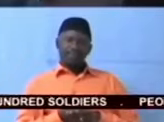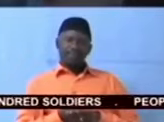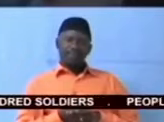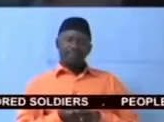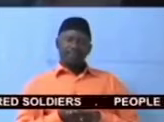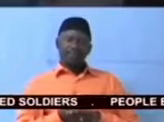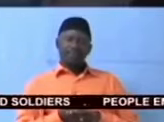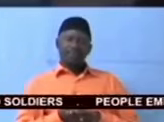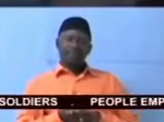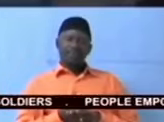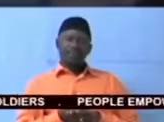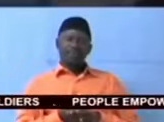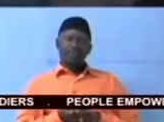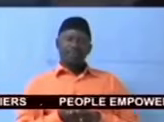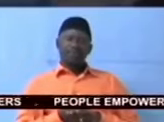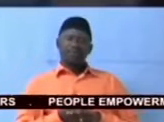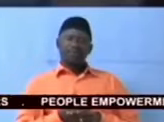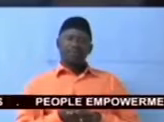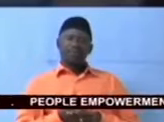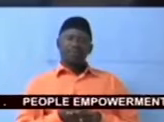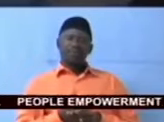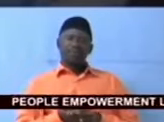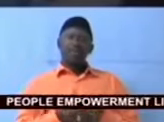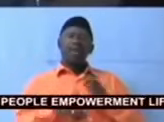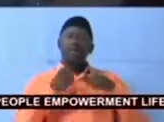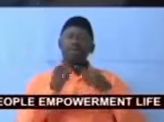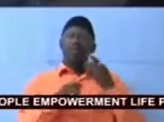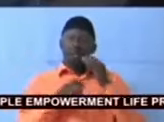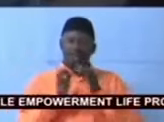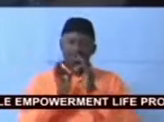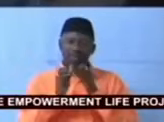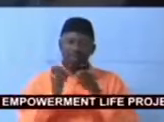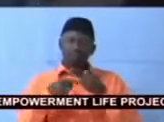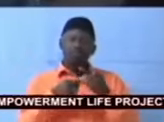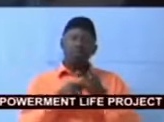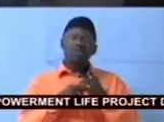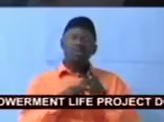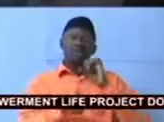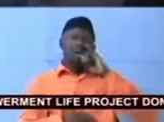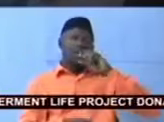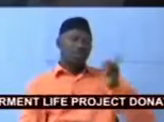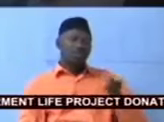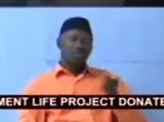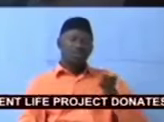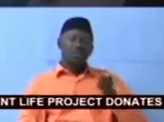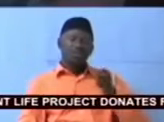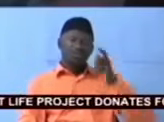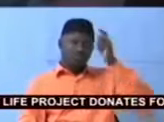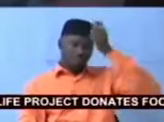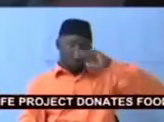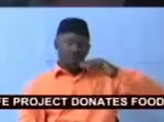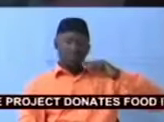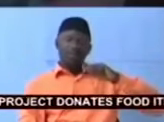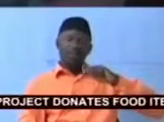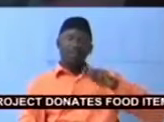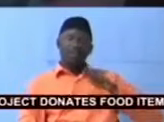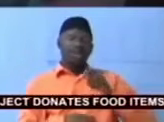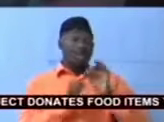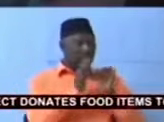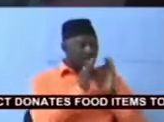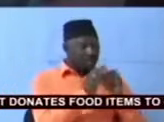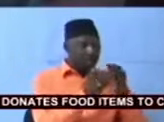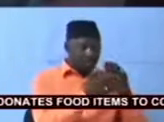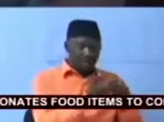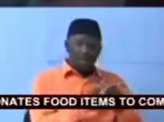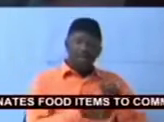that is the IGP representative and the defense counsel representing the accused person nga xamé nak ci la waxal nak ñaar ñi nga xamné ñoko